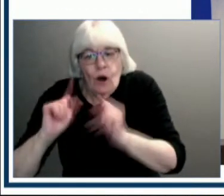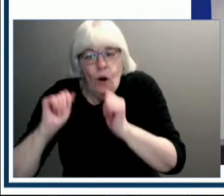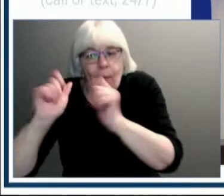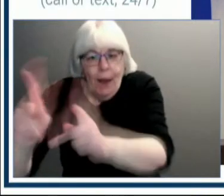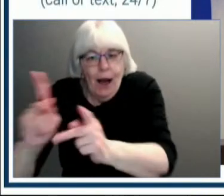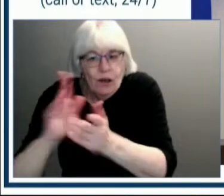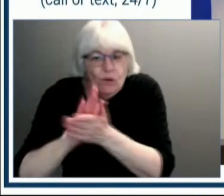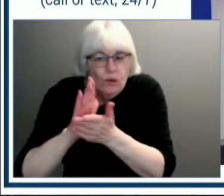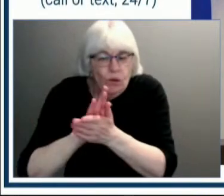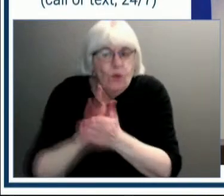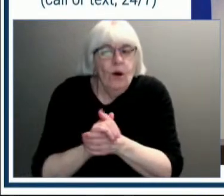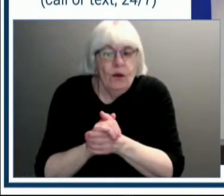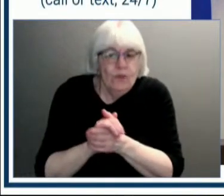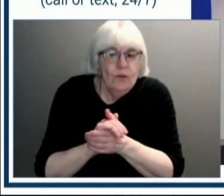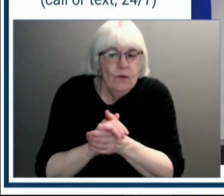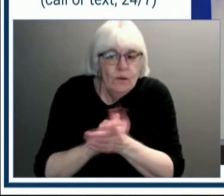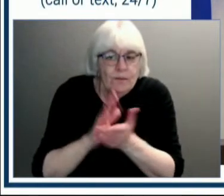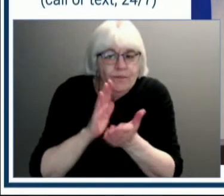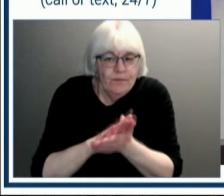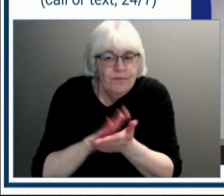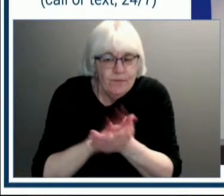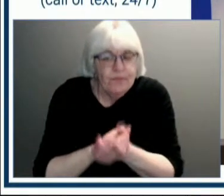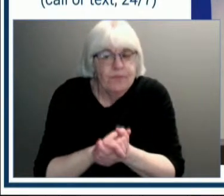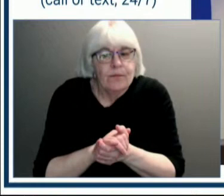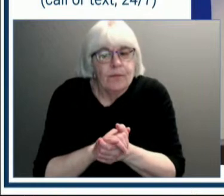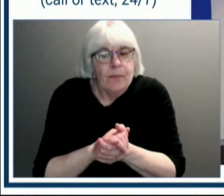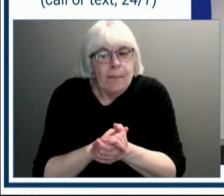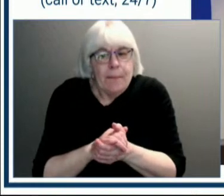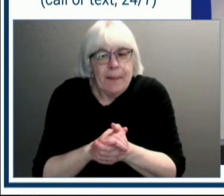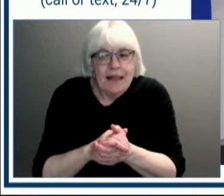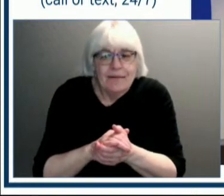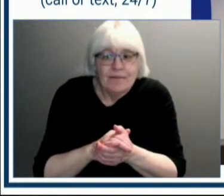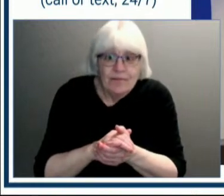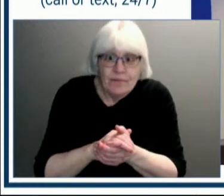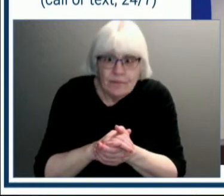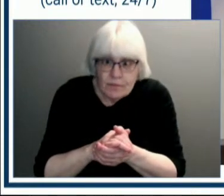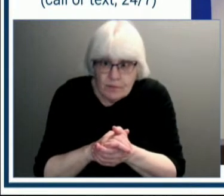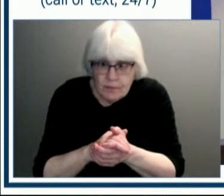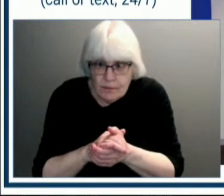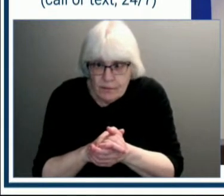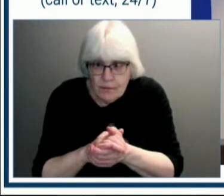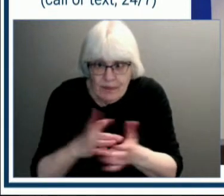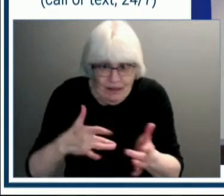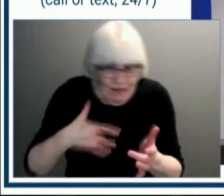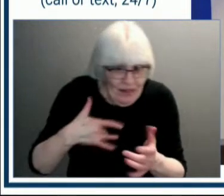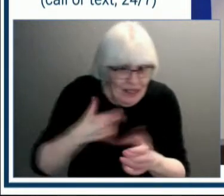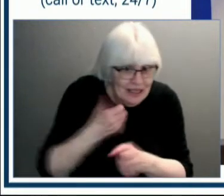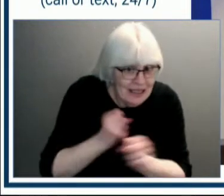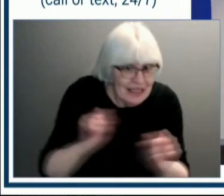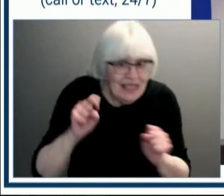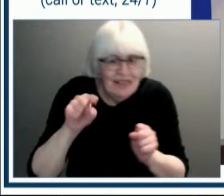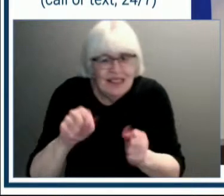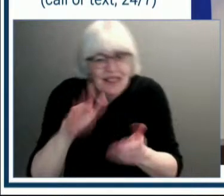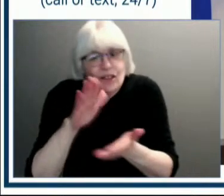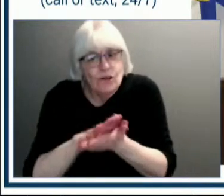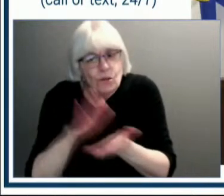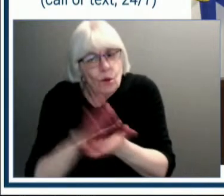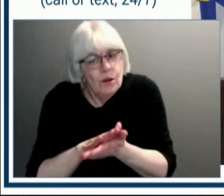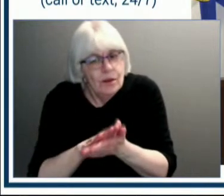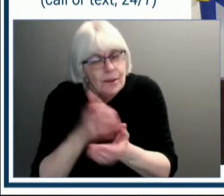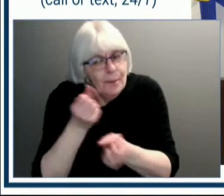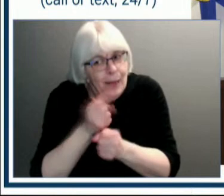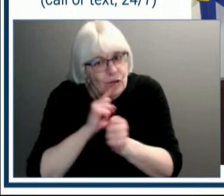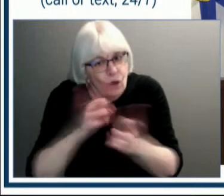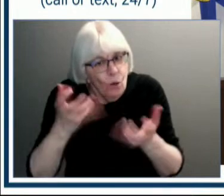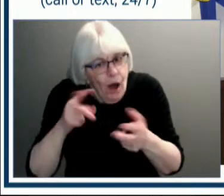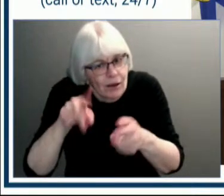know that they have a high degree of confidence that they're safe, but we want them in school, and the goal is to do that on the 17th. Next, we'll go to